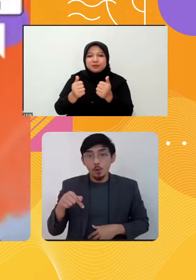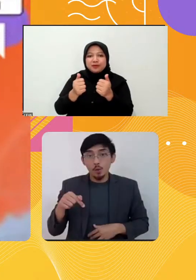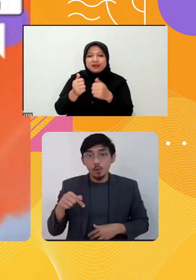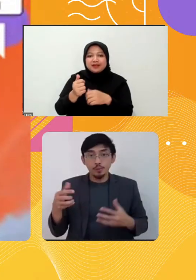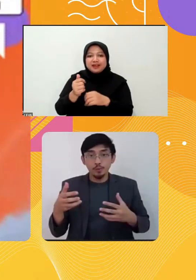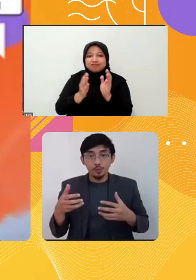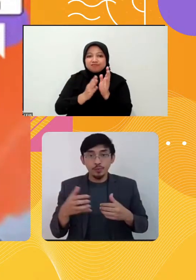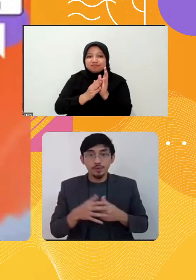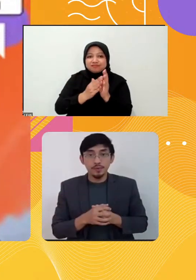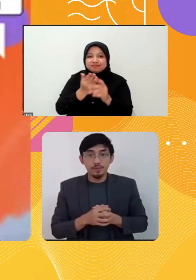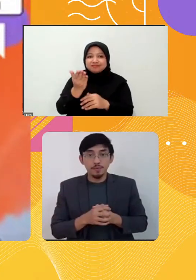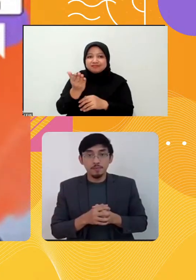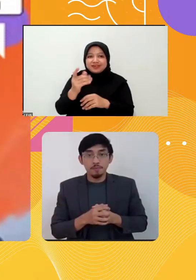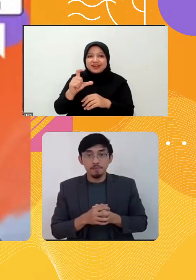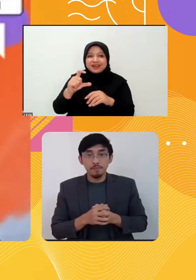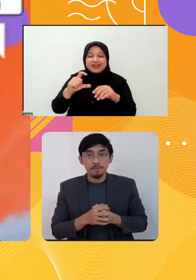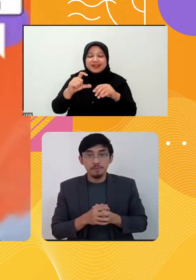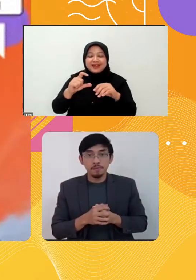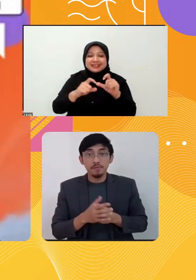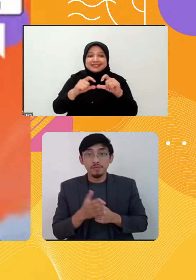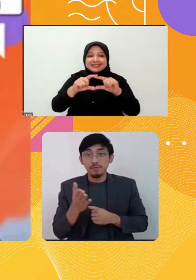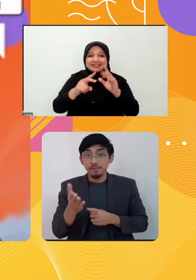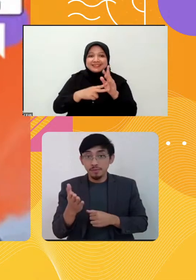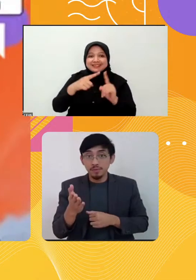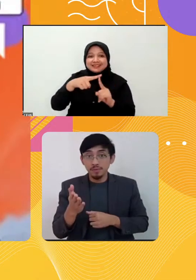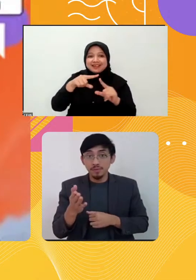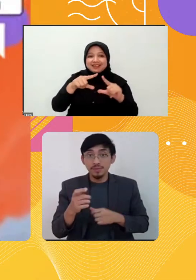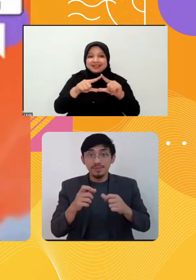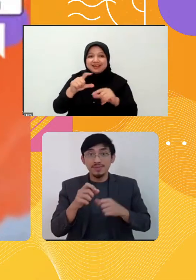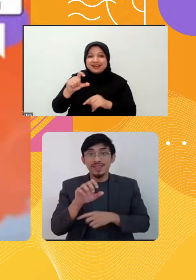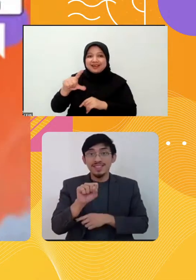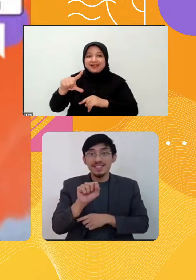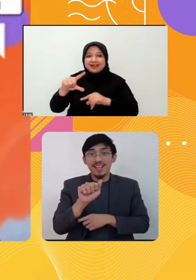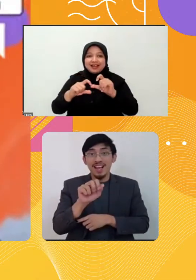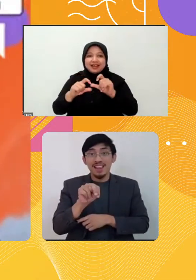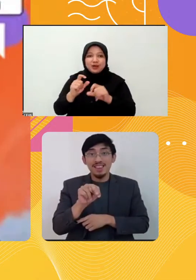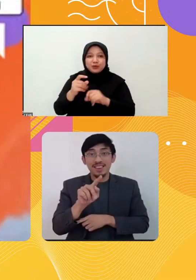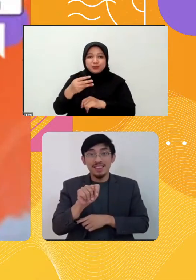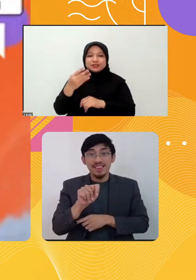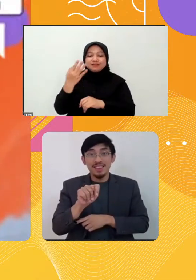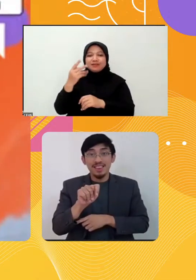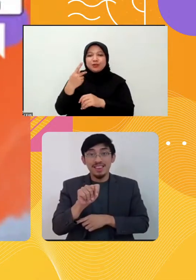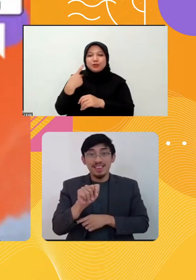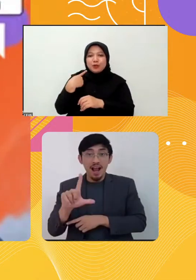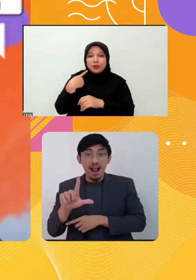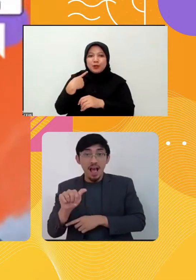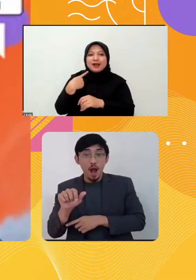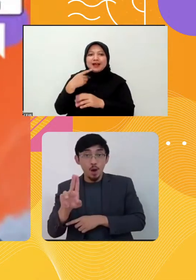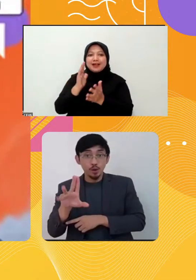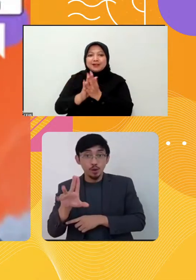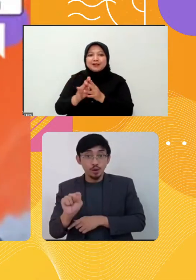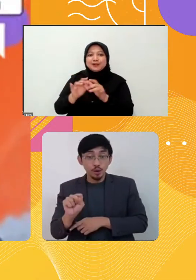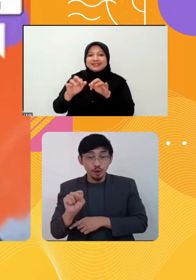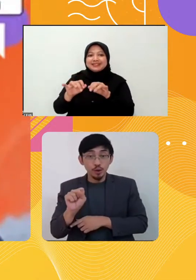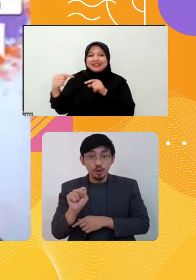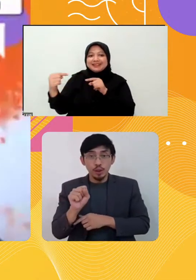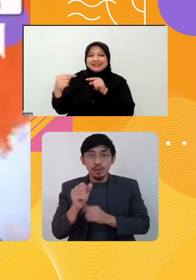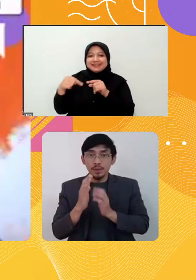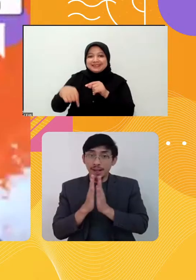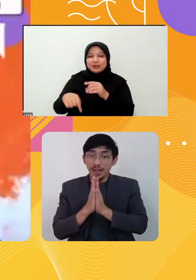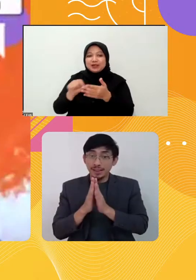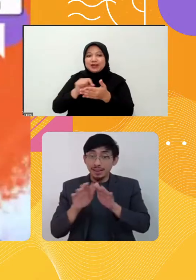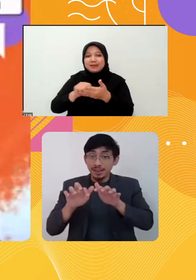Please direct message to me in the chat box, your name and your email. And then I also